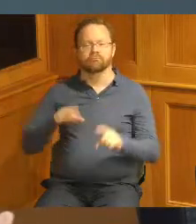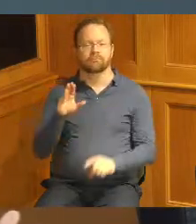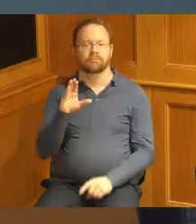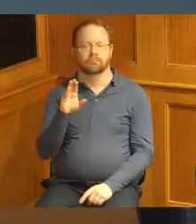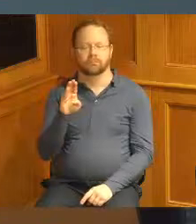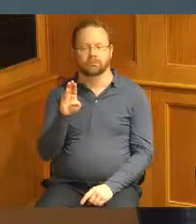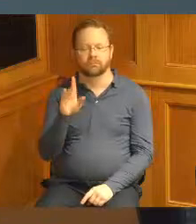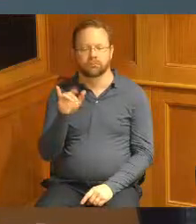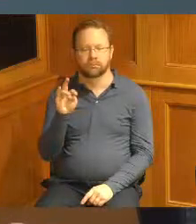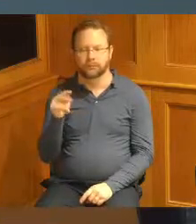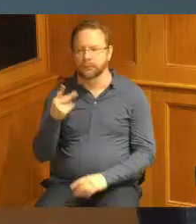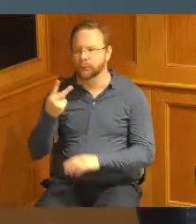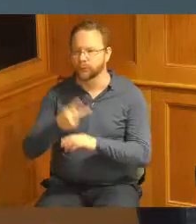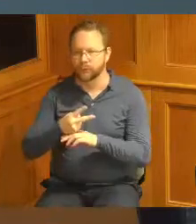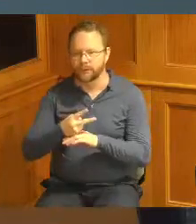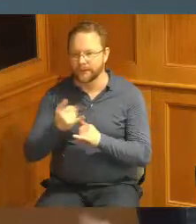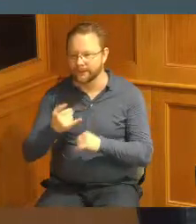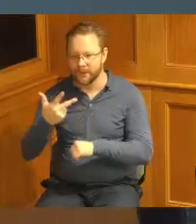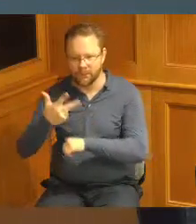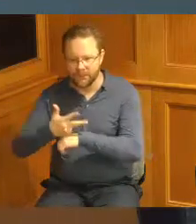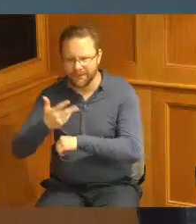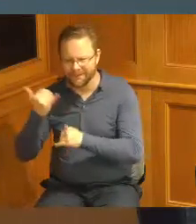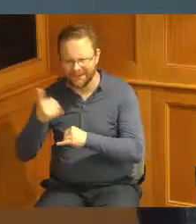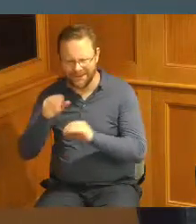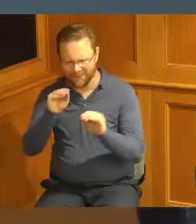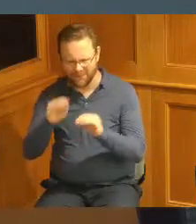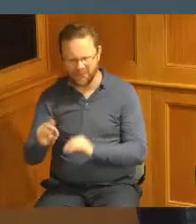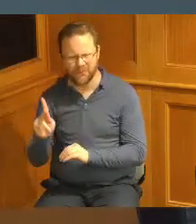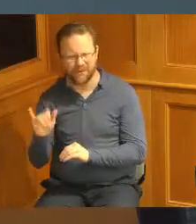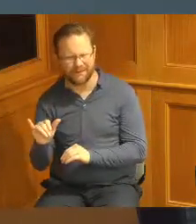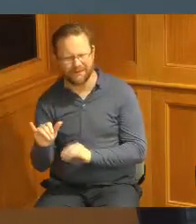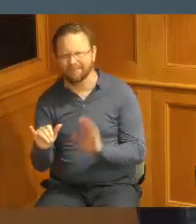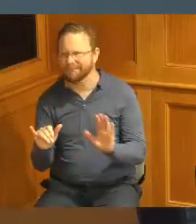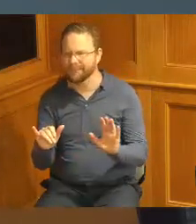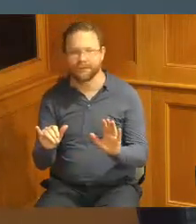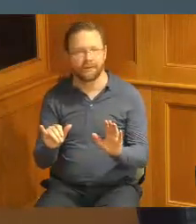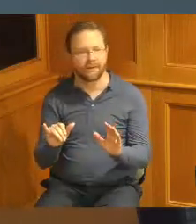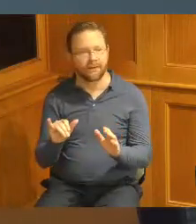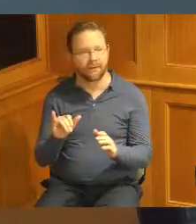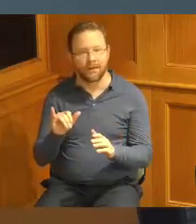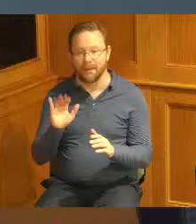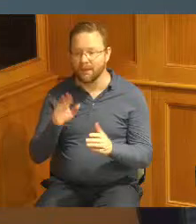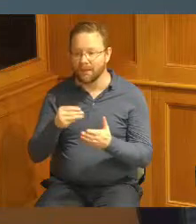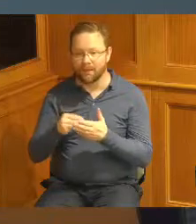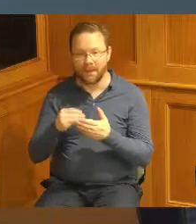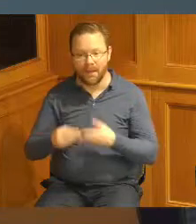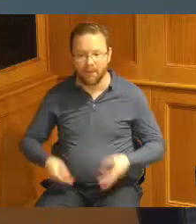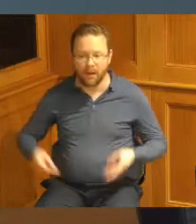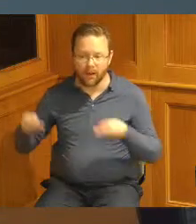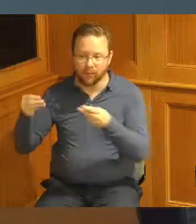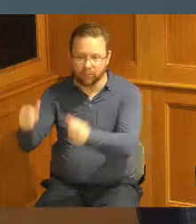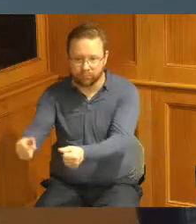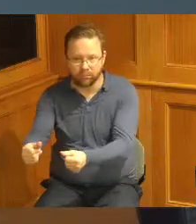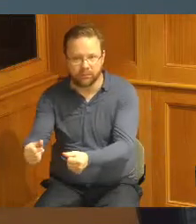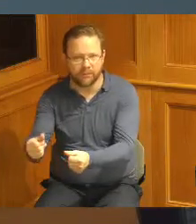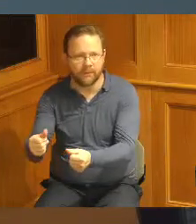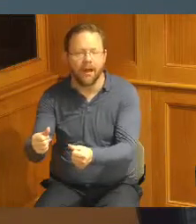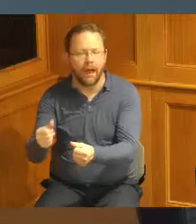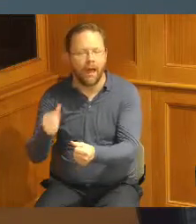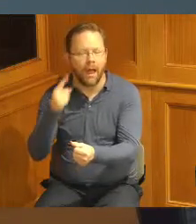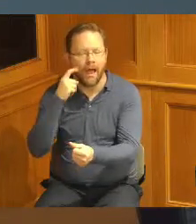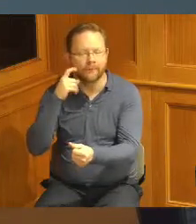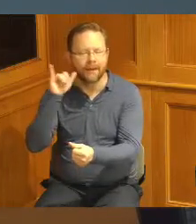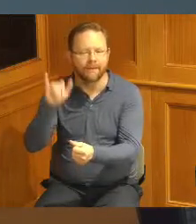like 2 days, now it's 3 days, now it's in Kentucky. And maybe all the money we gave did not make that happen, but I have a feeling